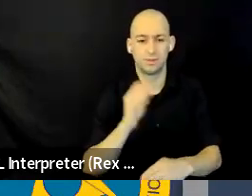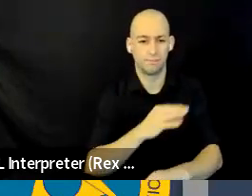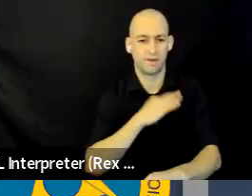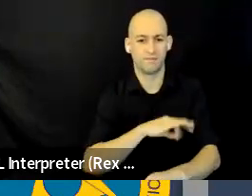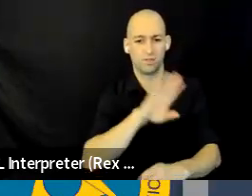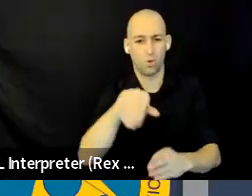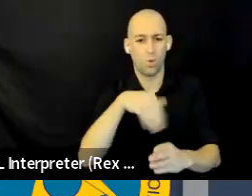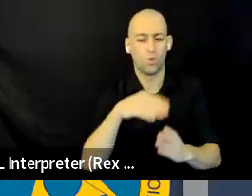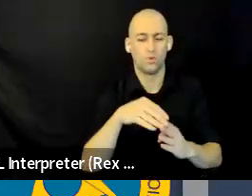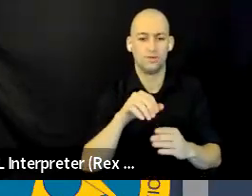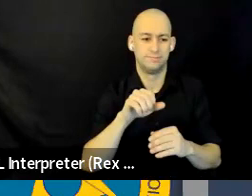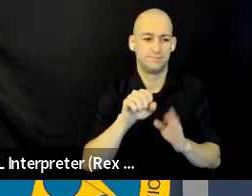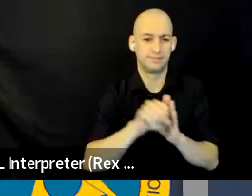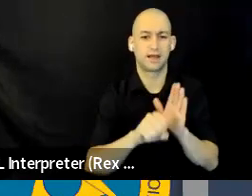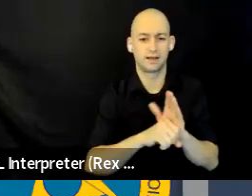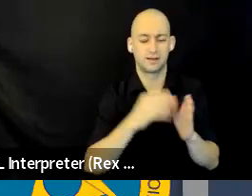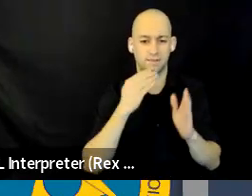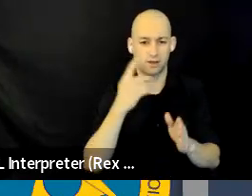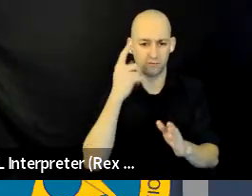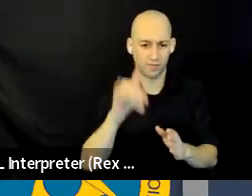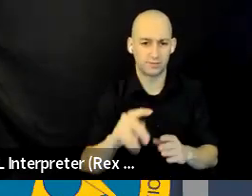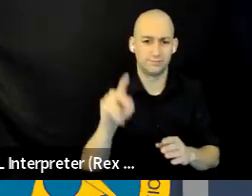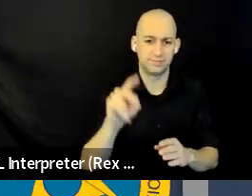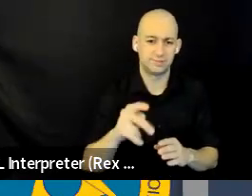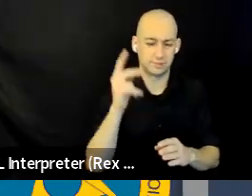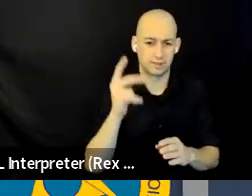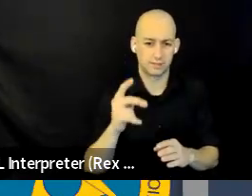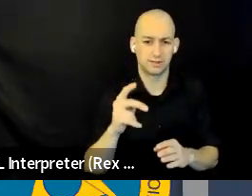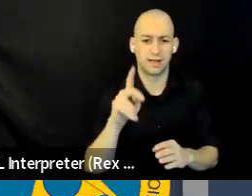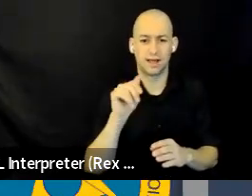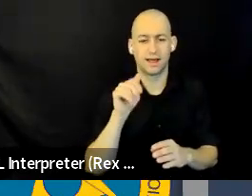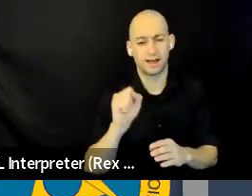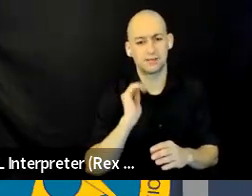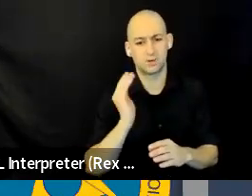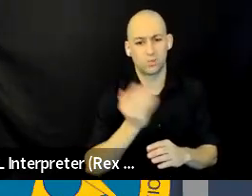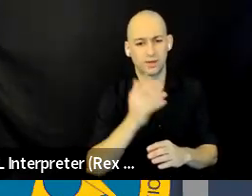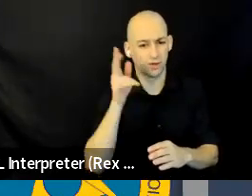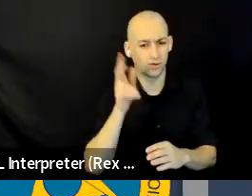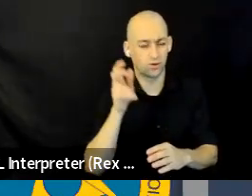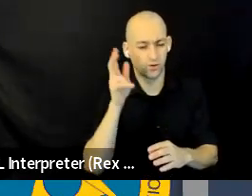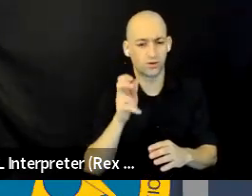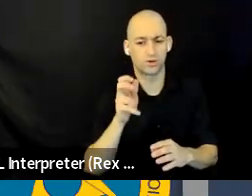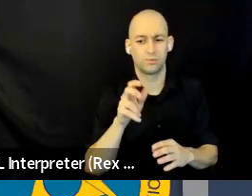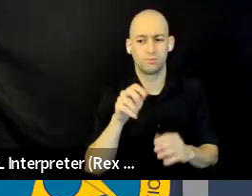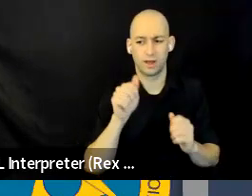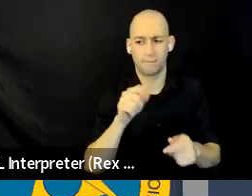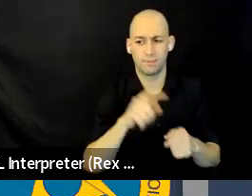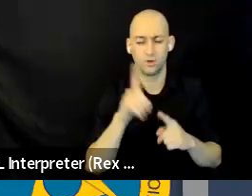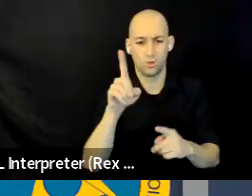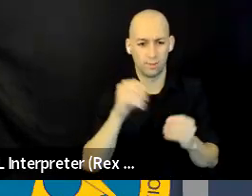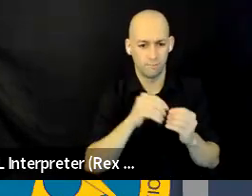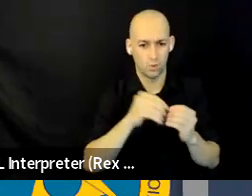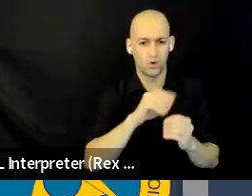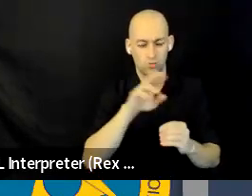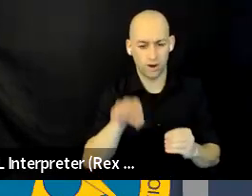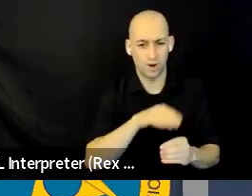you for that. Second, as we heard, we'll be able to do one more round. It's a smaller